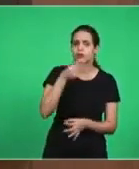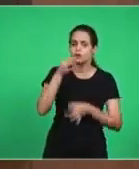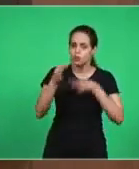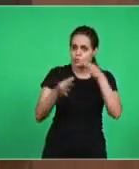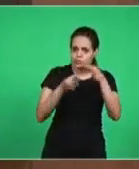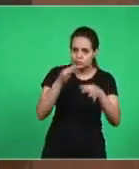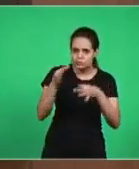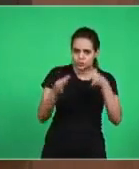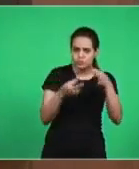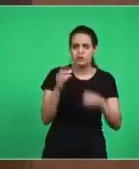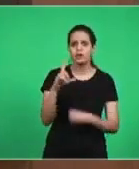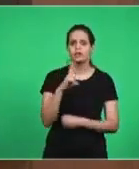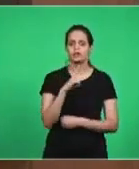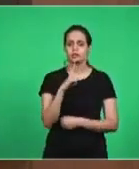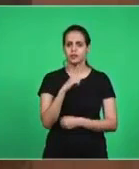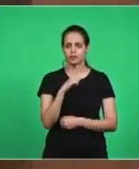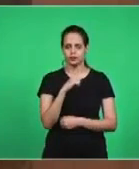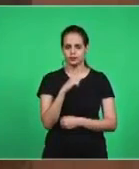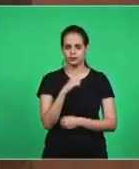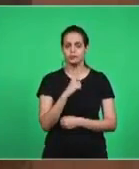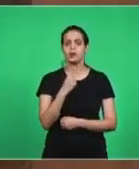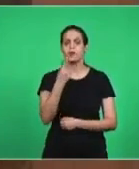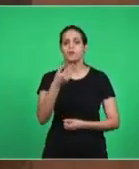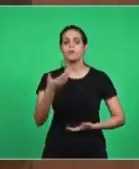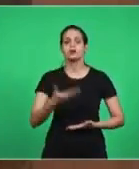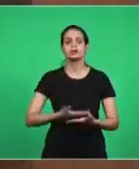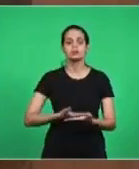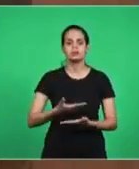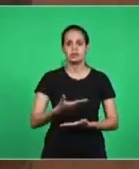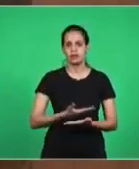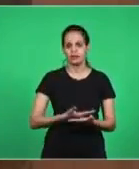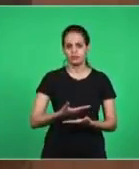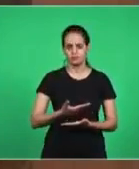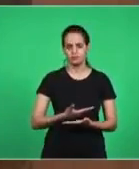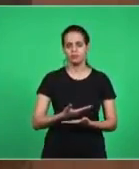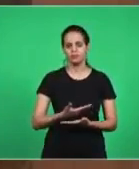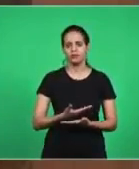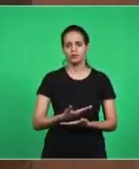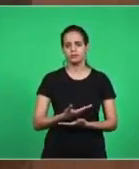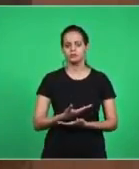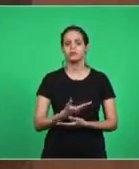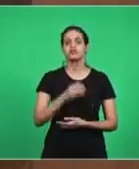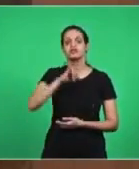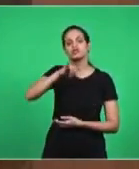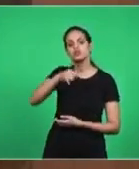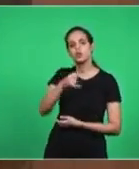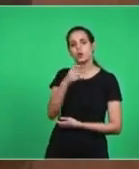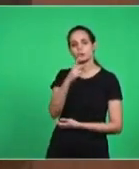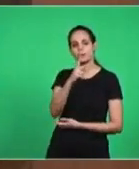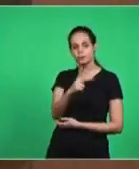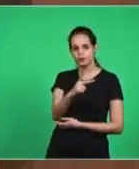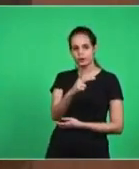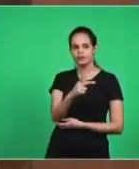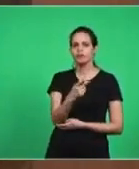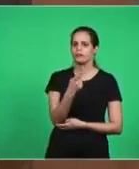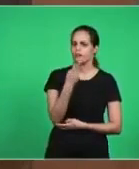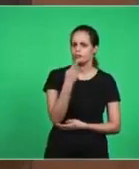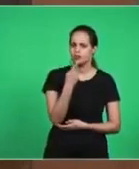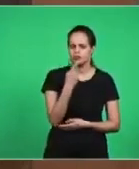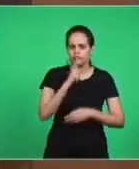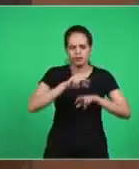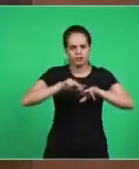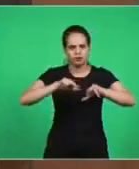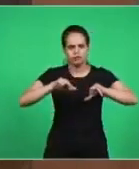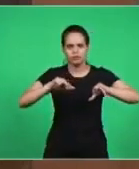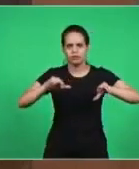their contributions. You want to see? Here's Sister Rosilene Bragato, from Jardim da Penha, Brazil. and she mentions a couple of things,